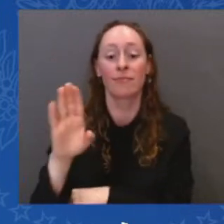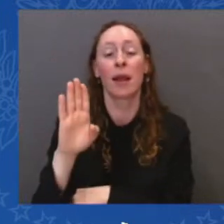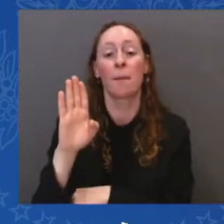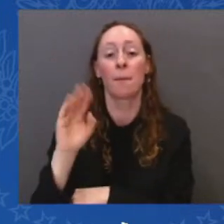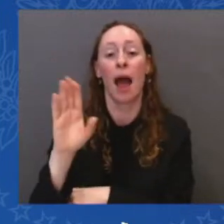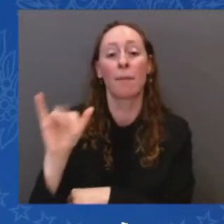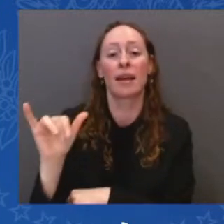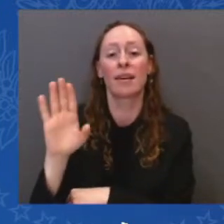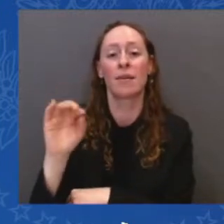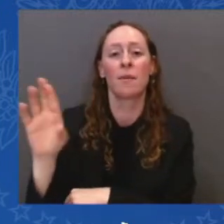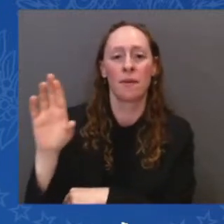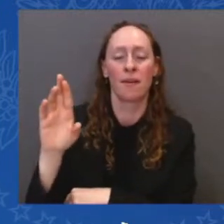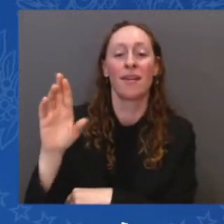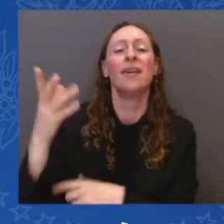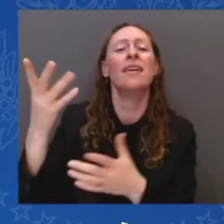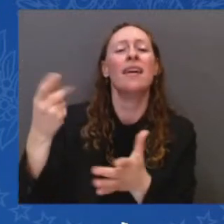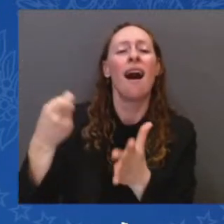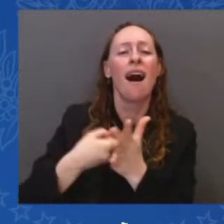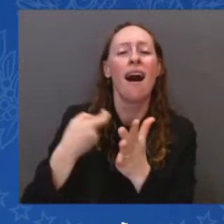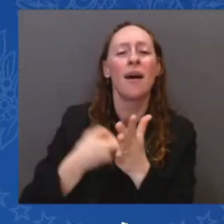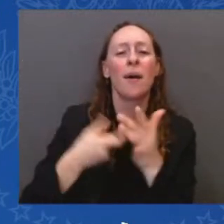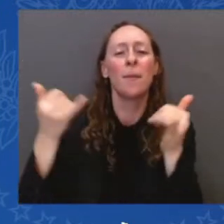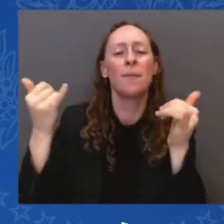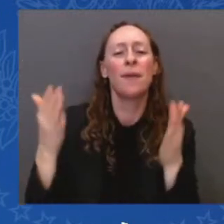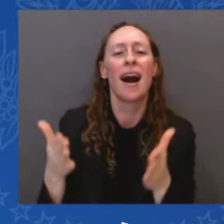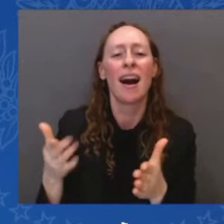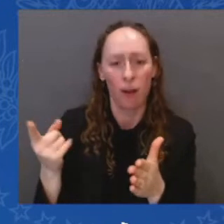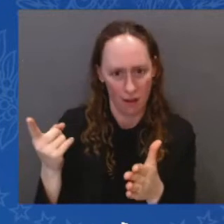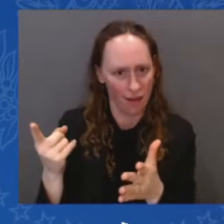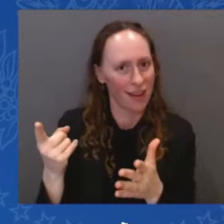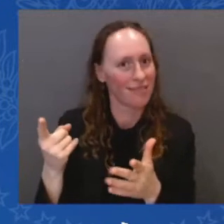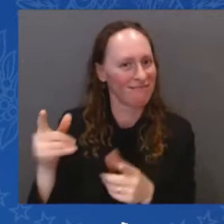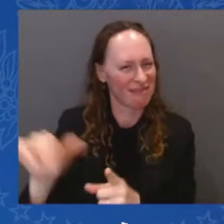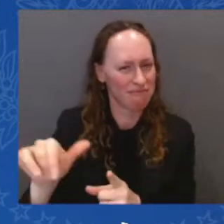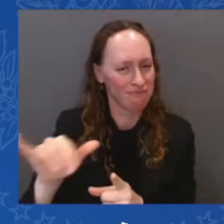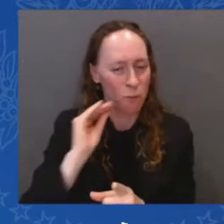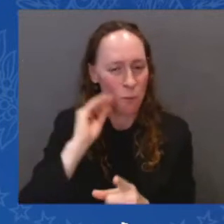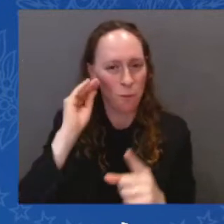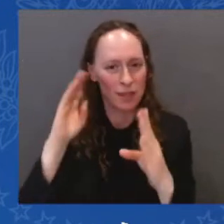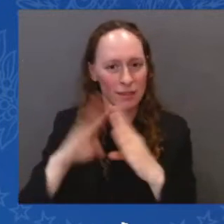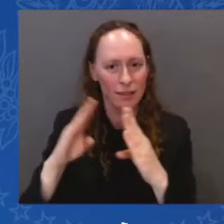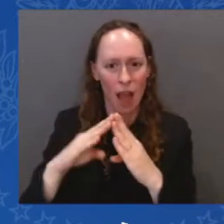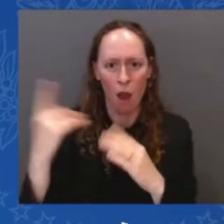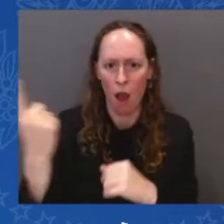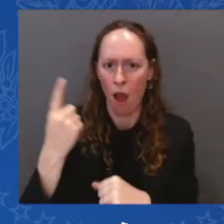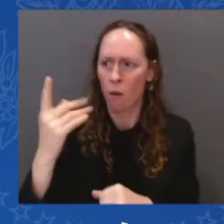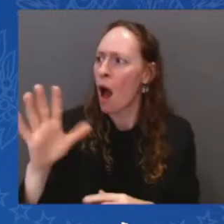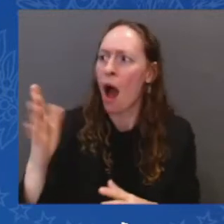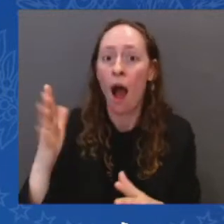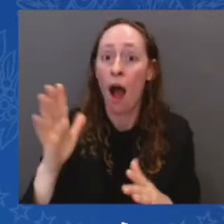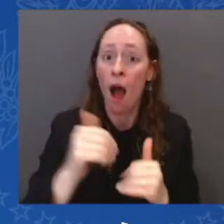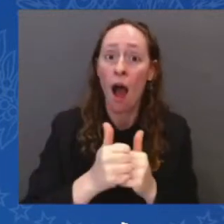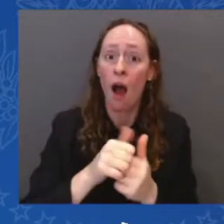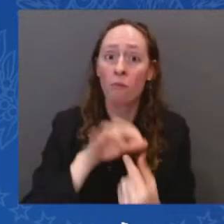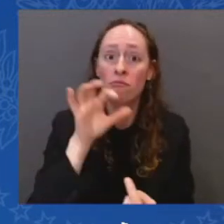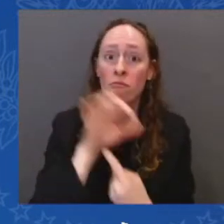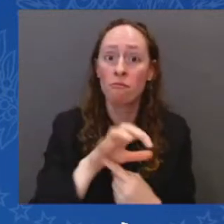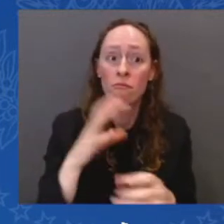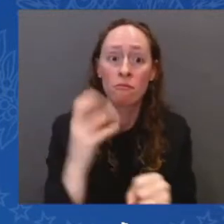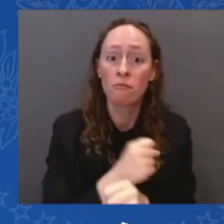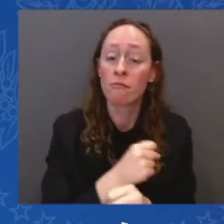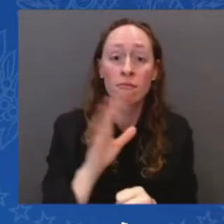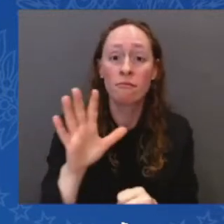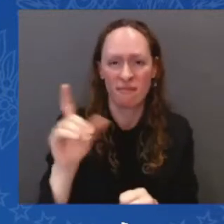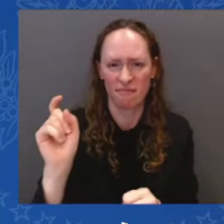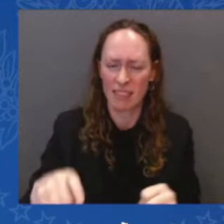sacrifice. Without that, he said, skill is just potential. But General Milley